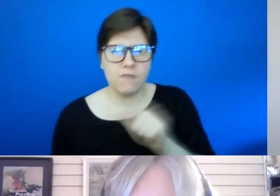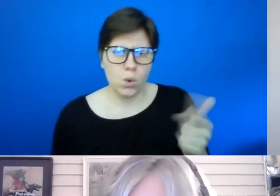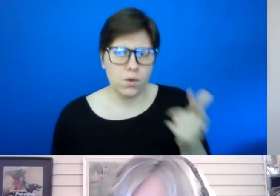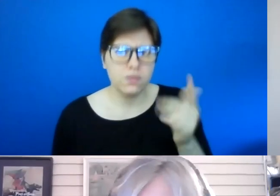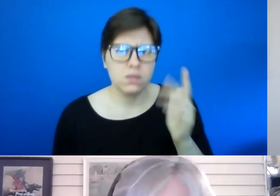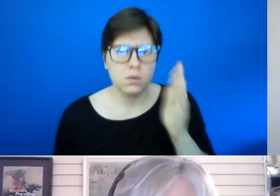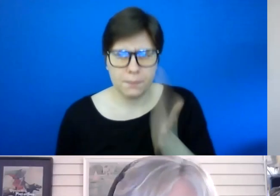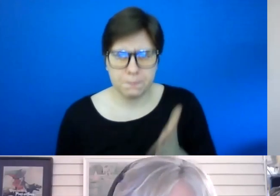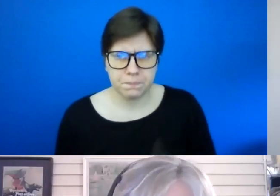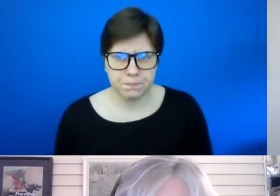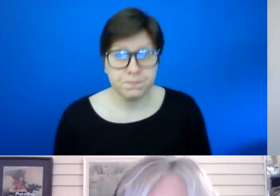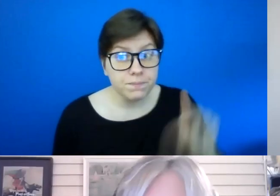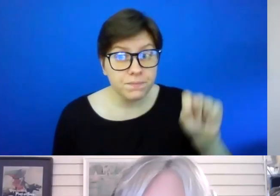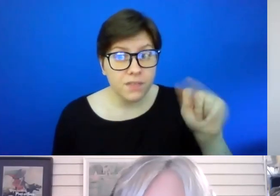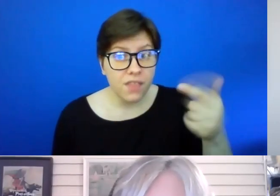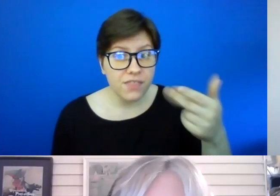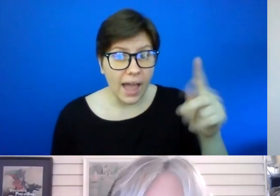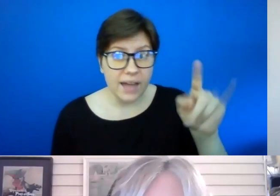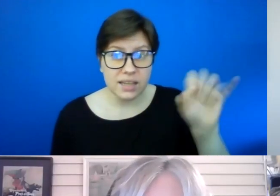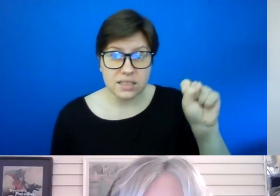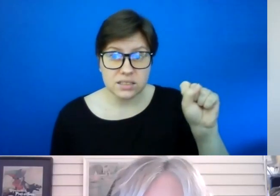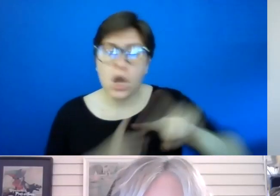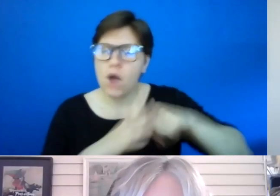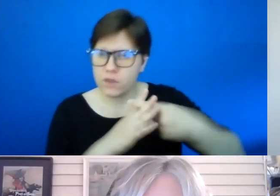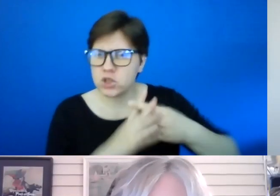issue. Sounds so good. Thaddeus, so the original question is,